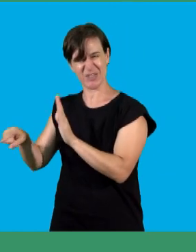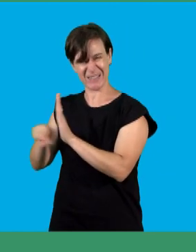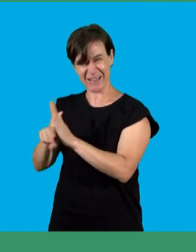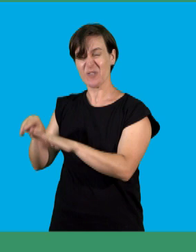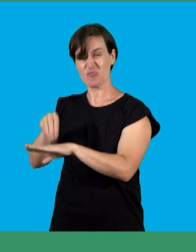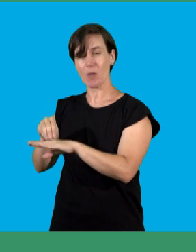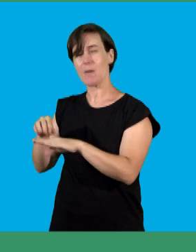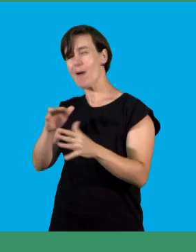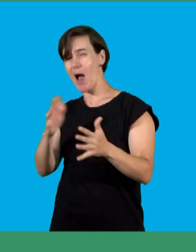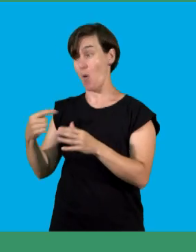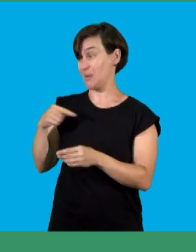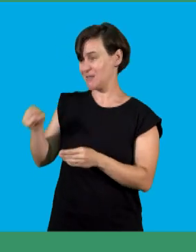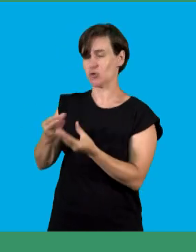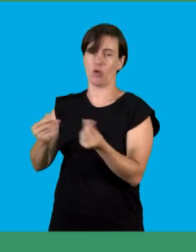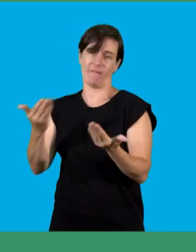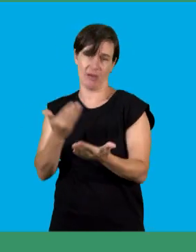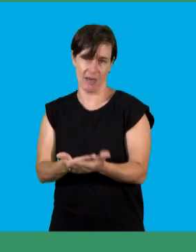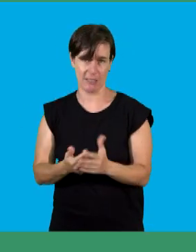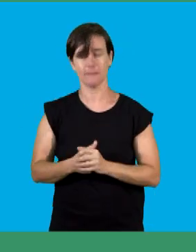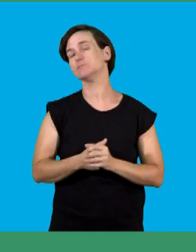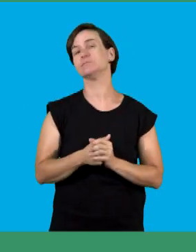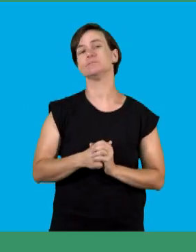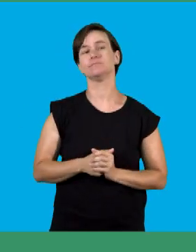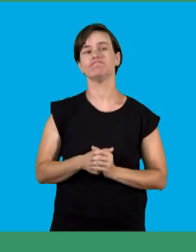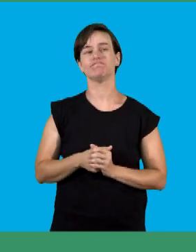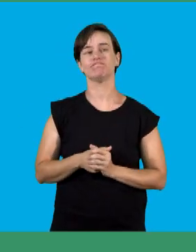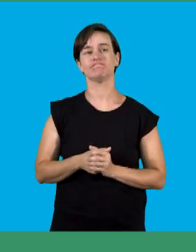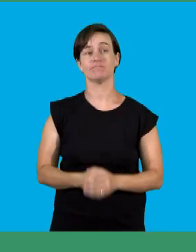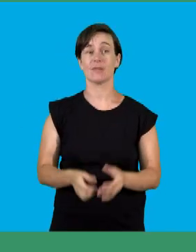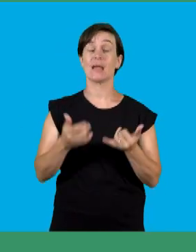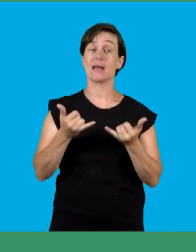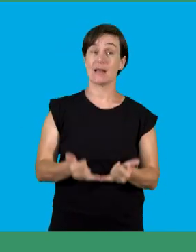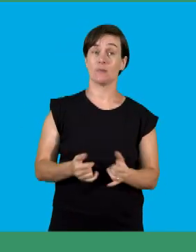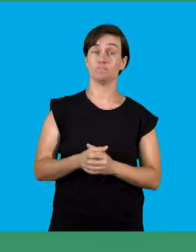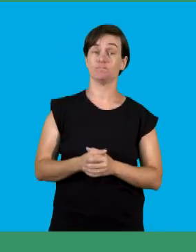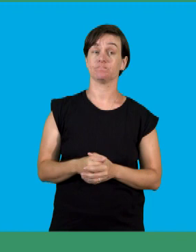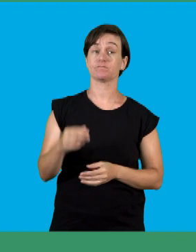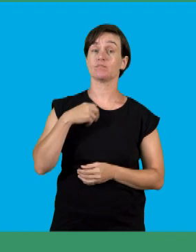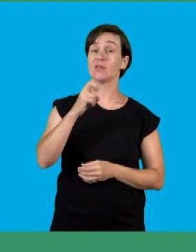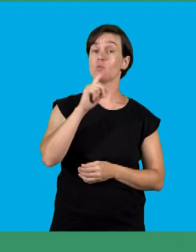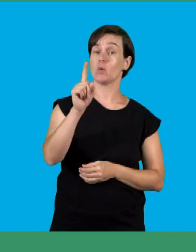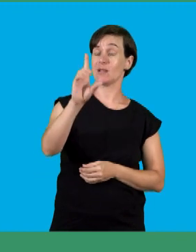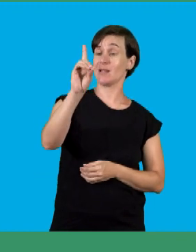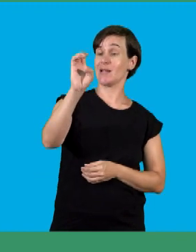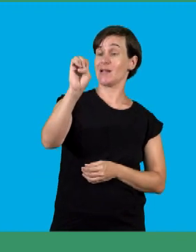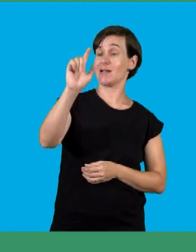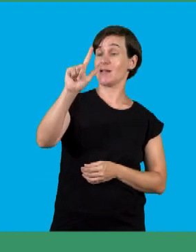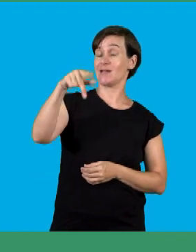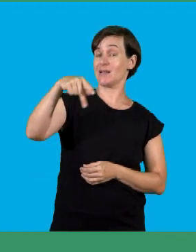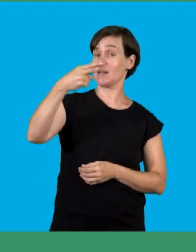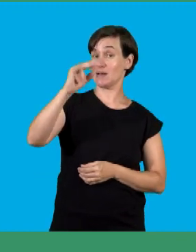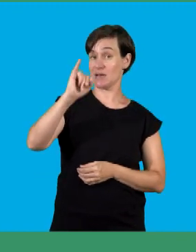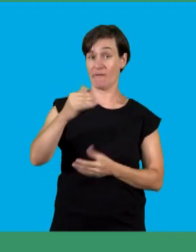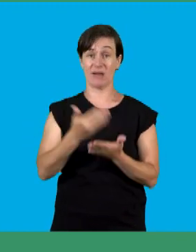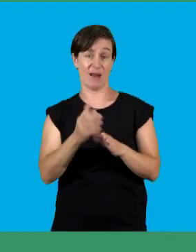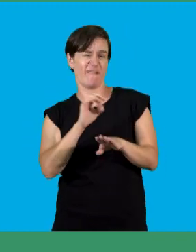remember, we want to bring about change. Now we're going to be applying Delphi technique. Remember, Delphi has to do with experts. So a